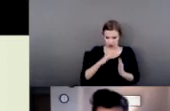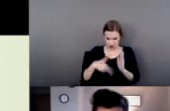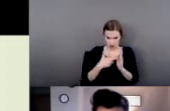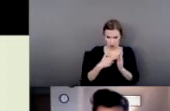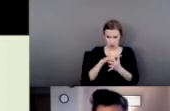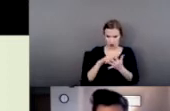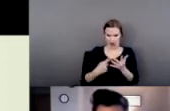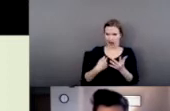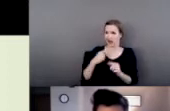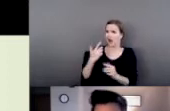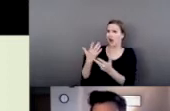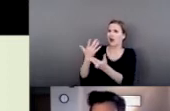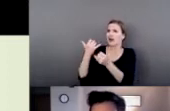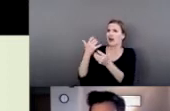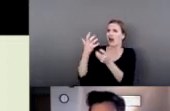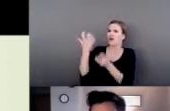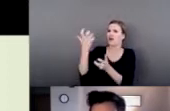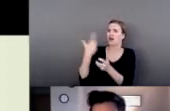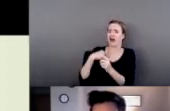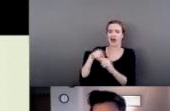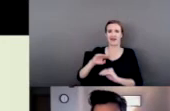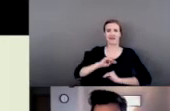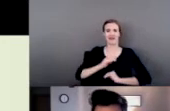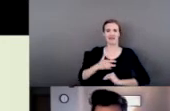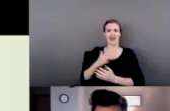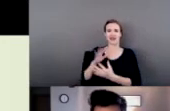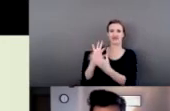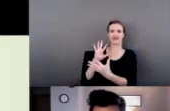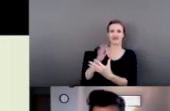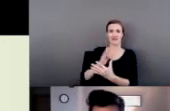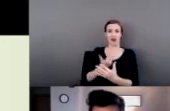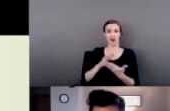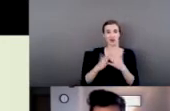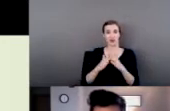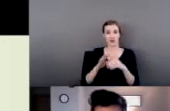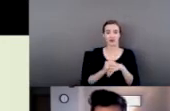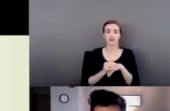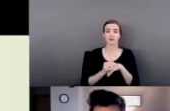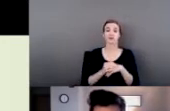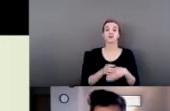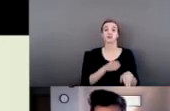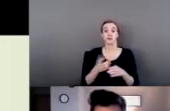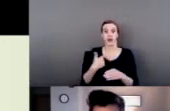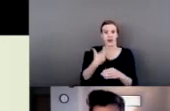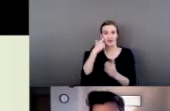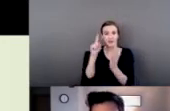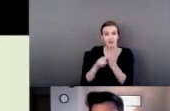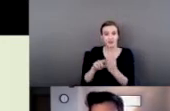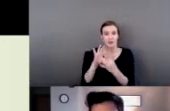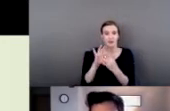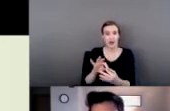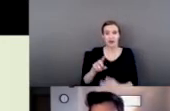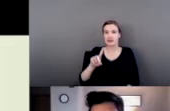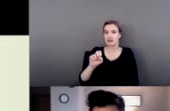And an example of devaluing women, while I was reading some research, I came across this federal appellate